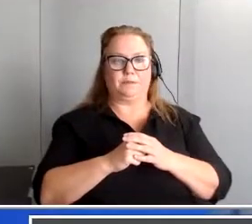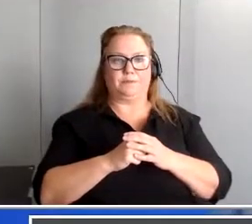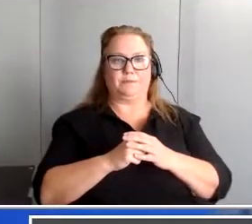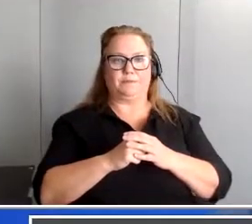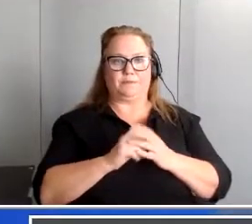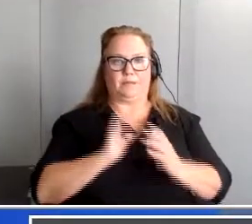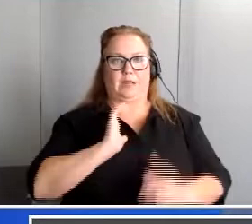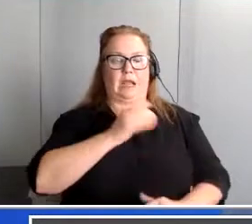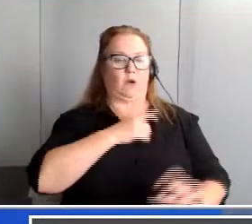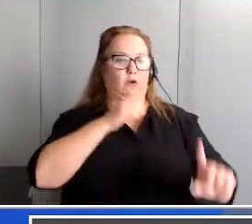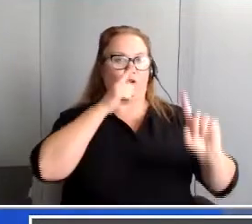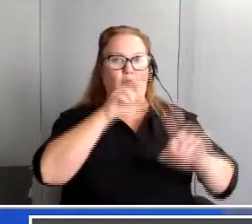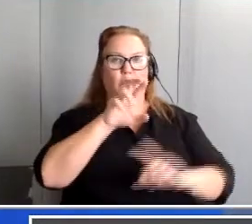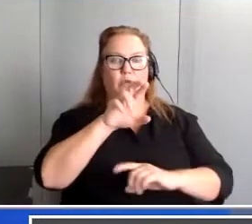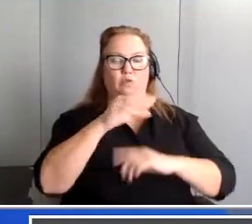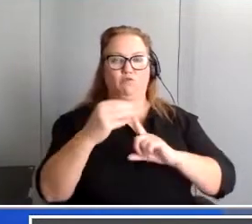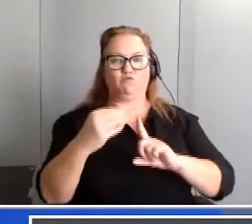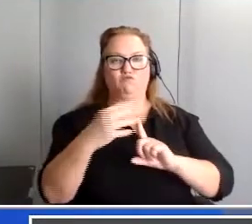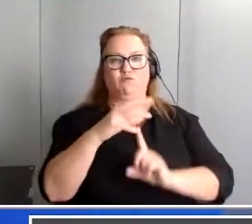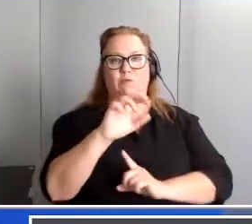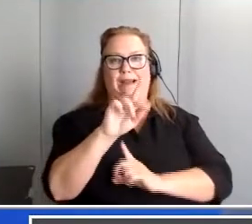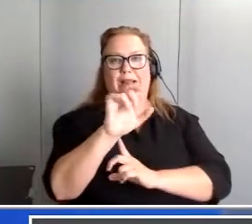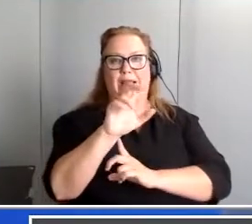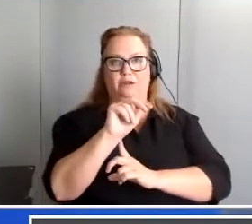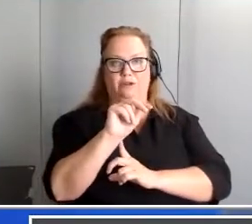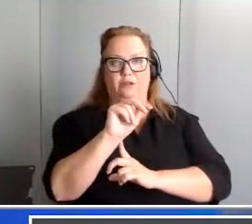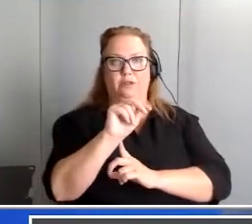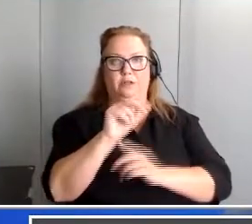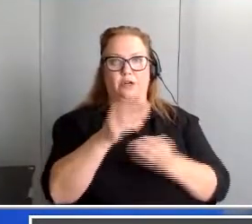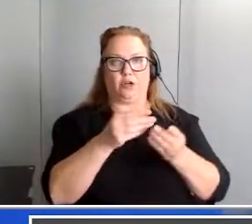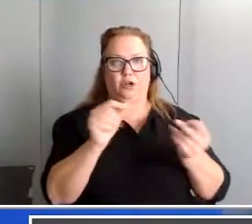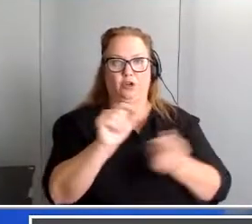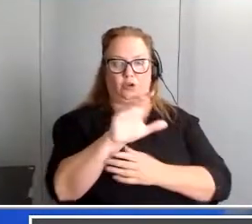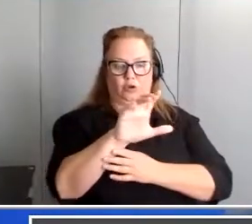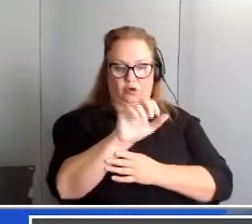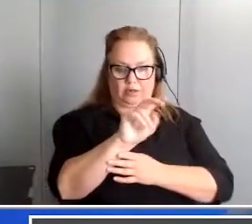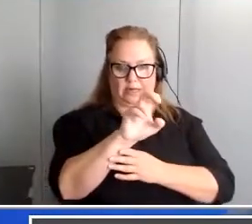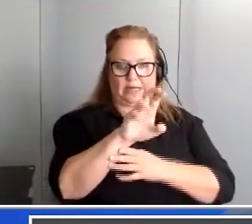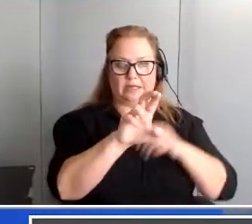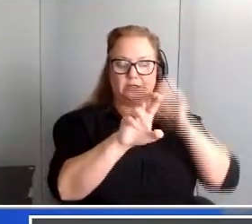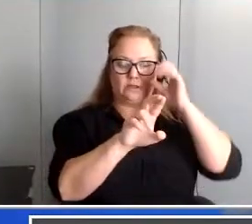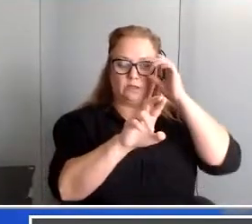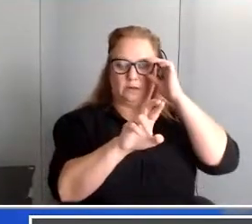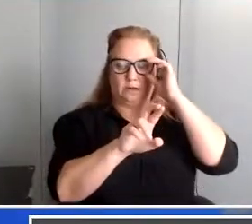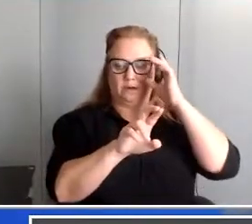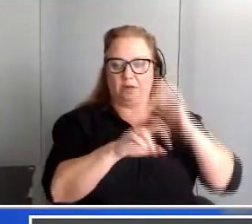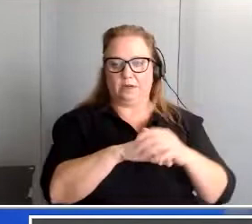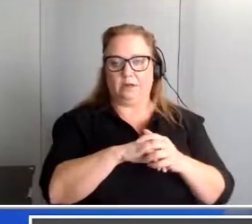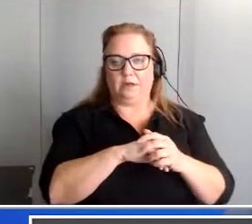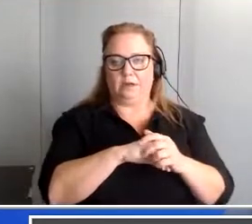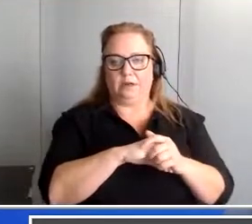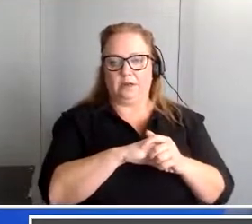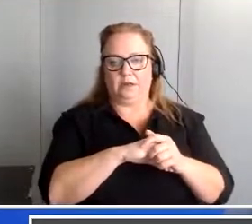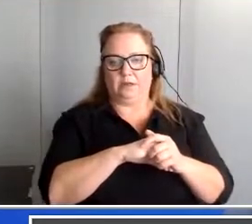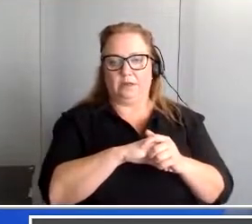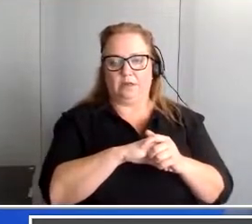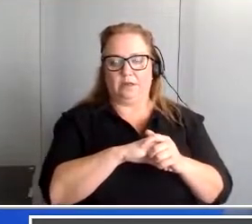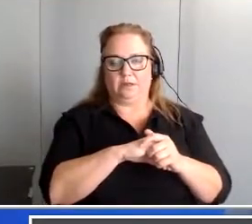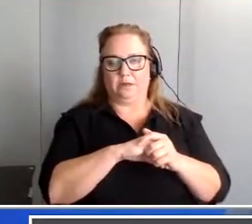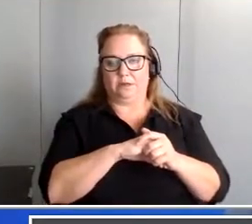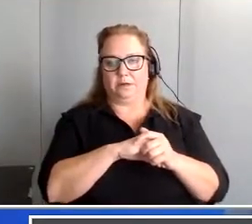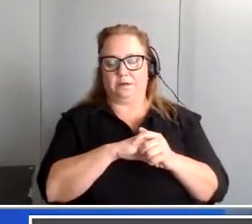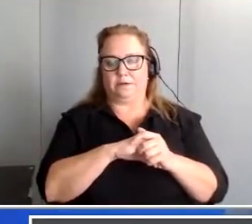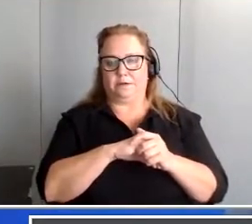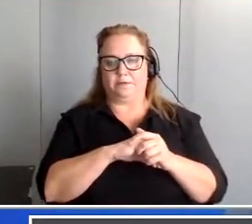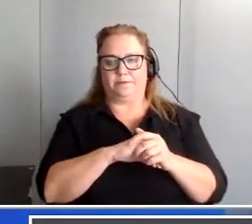Our goal with radiation therapy, of course, is to cure the cancer. And so we